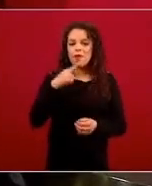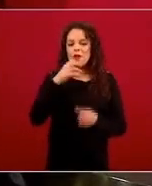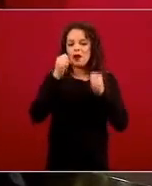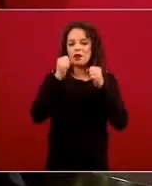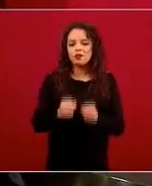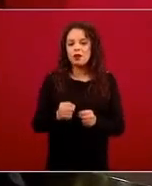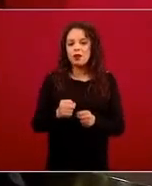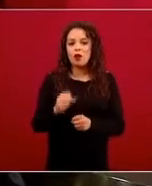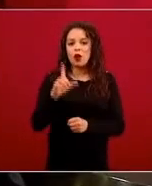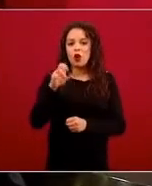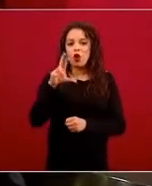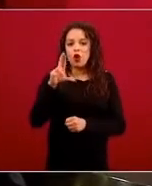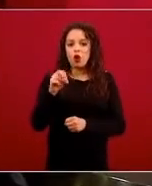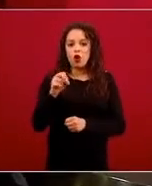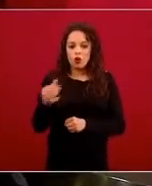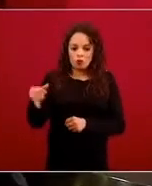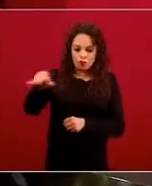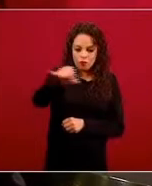the bucket first.